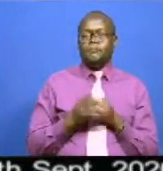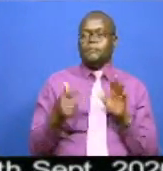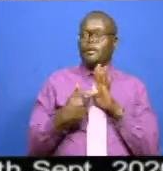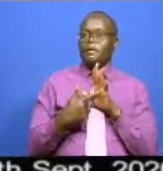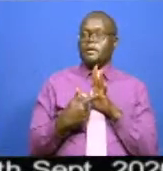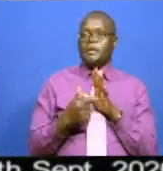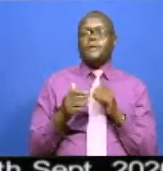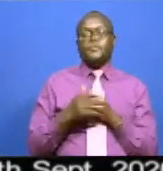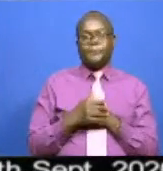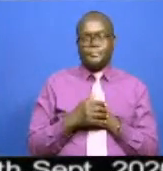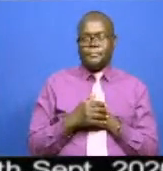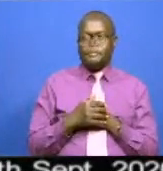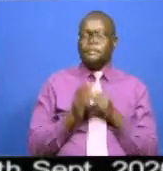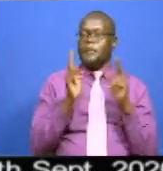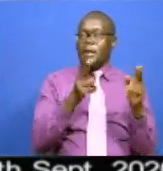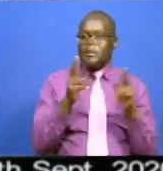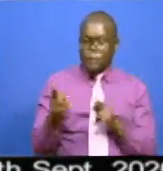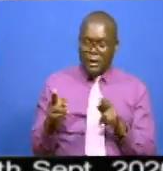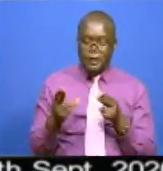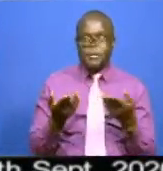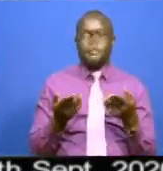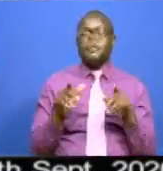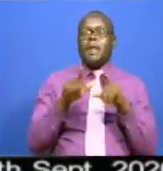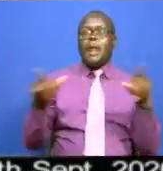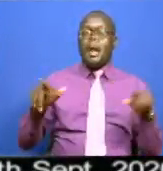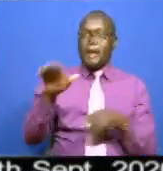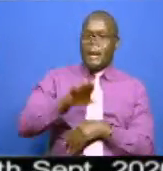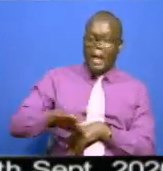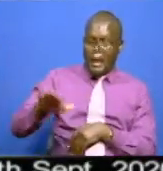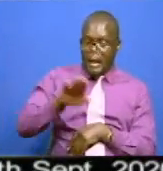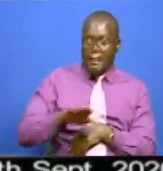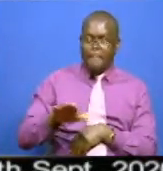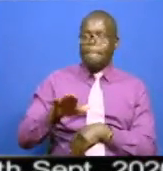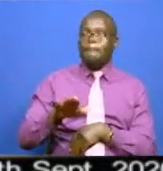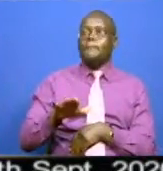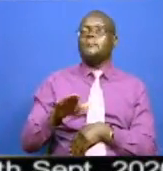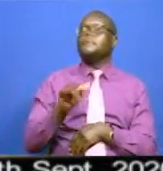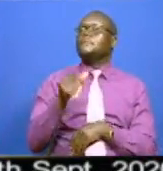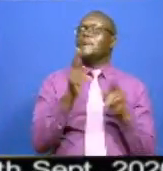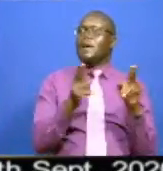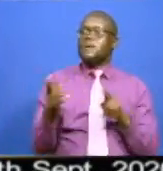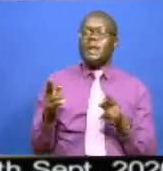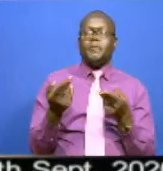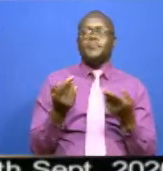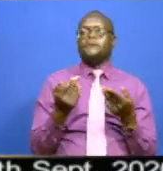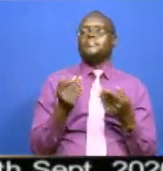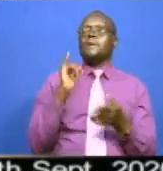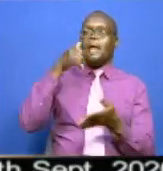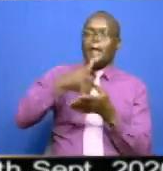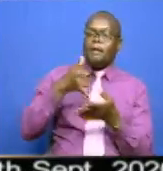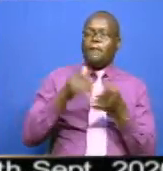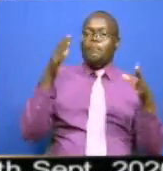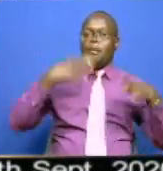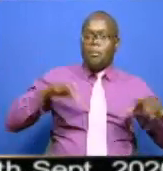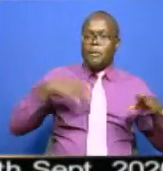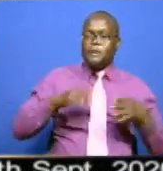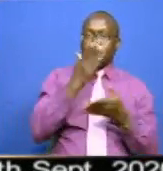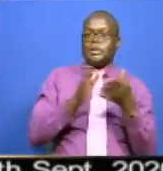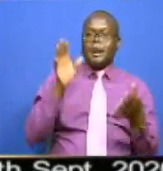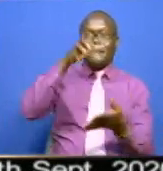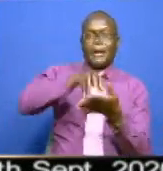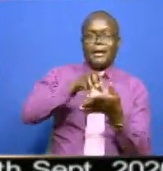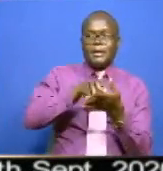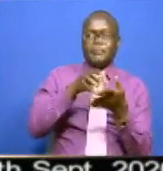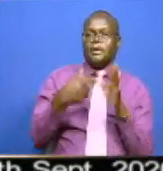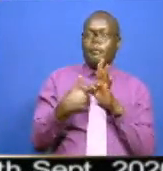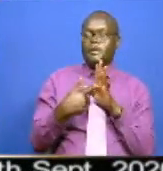example, naturally, land area would naturally go with the population in some cases.